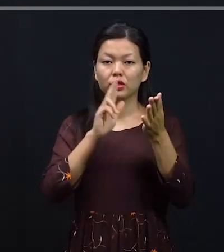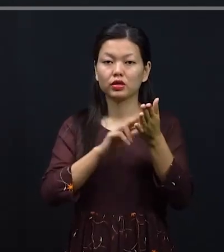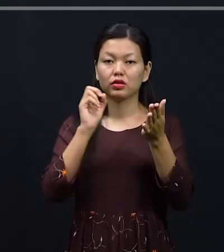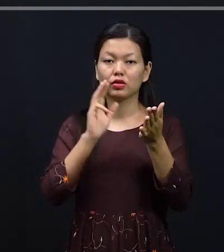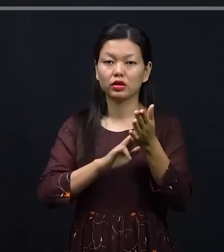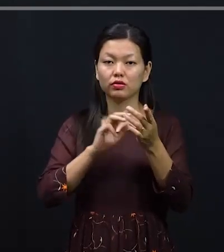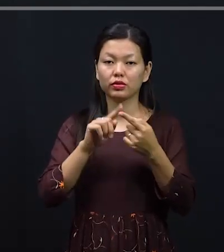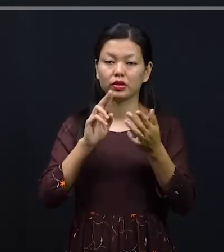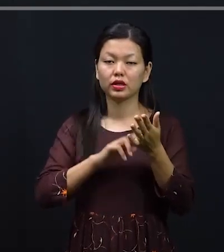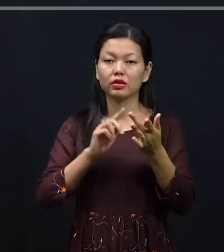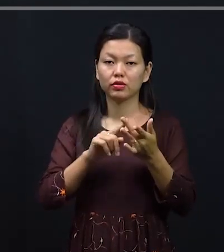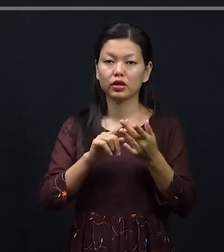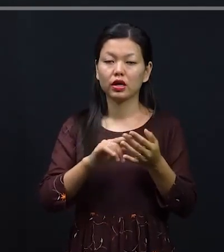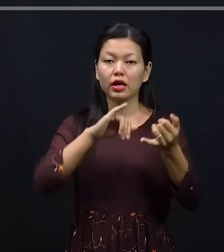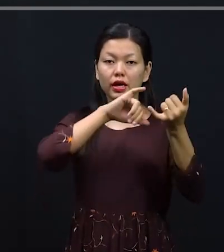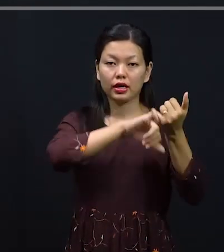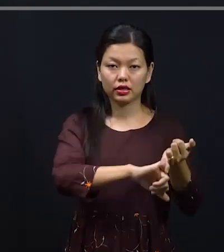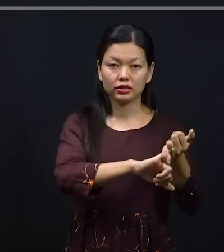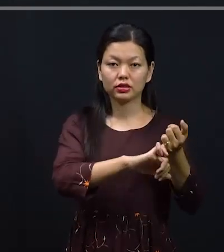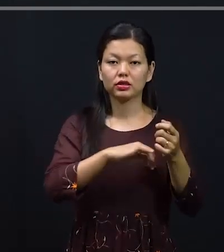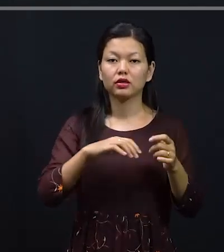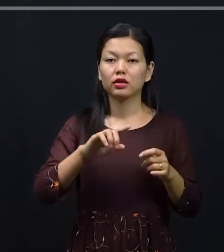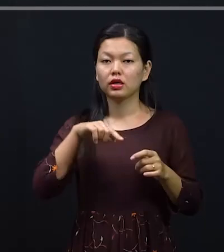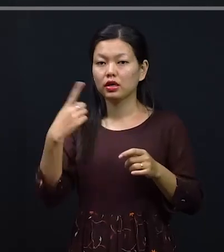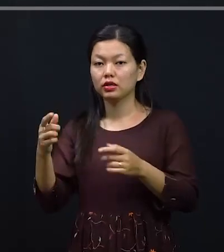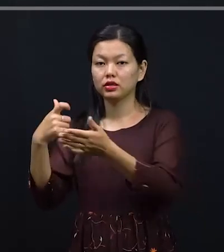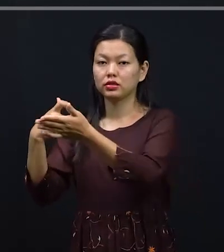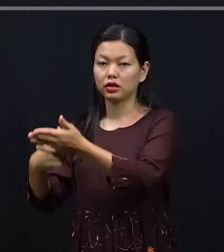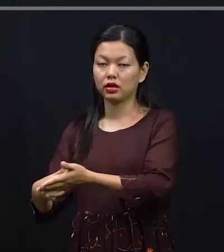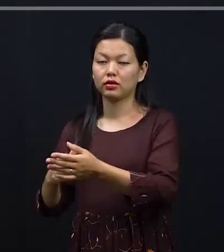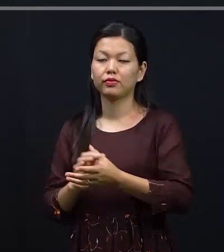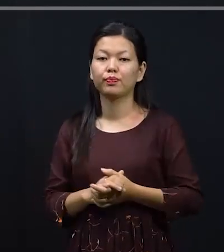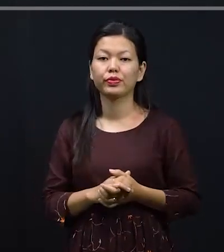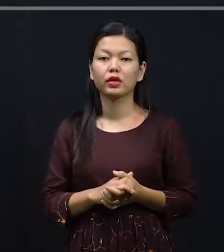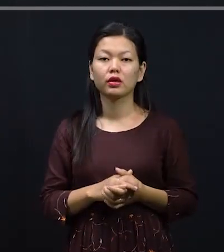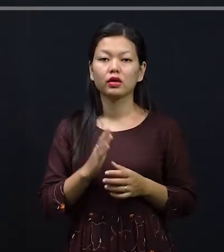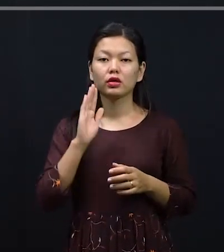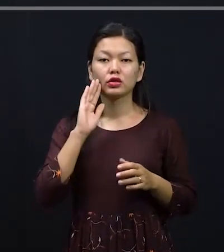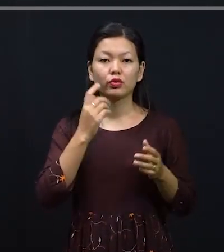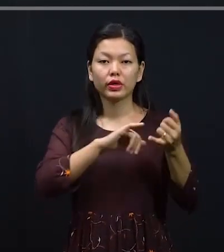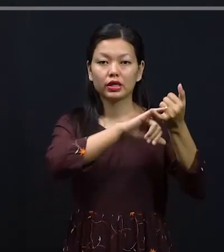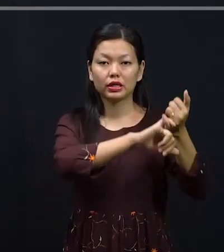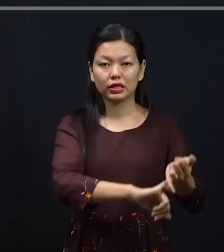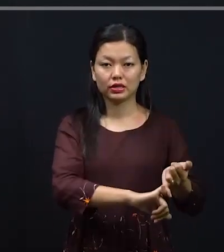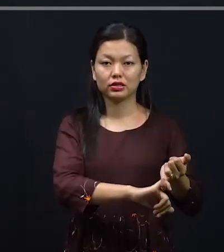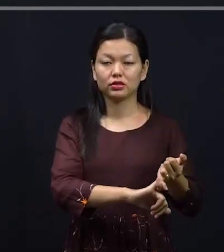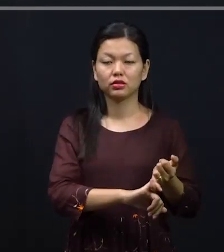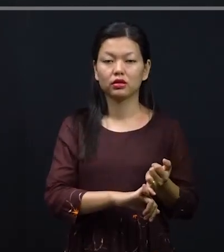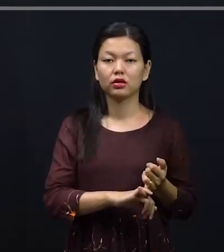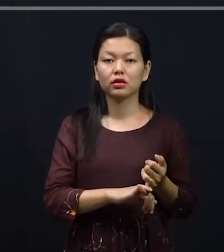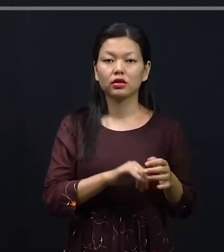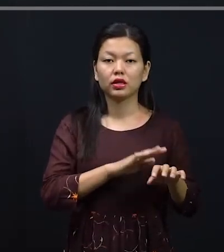the R strain. The S strain, when it is cultured in colonies, when it is cultured in a culture medium, it